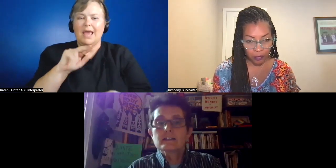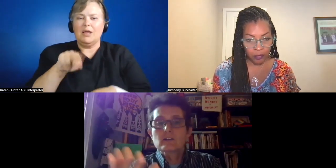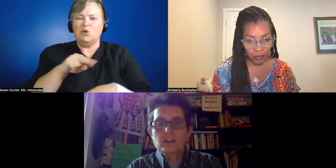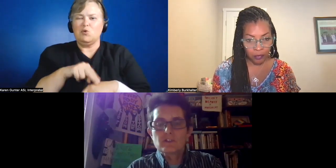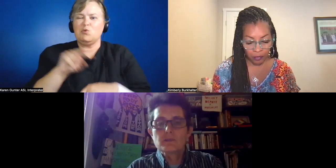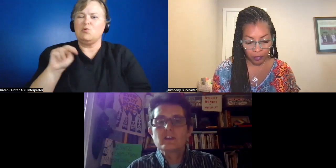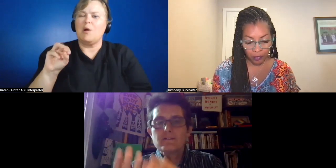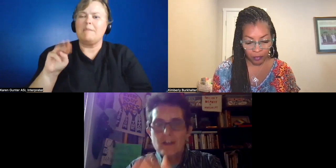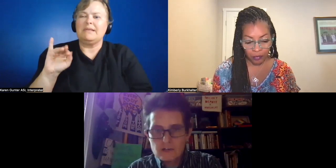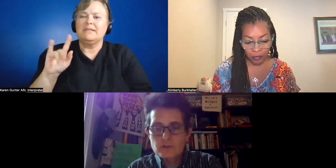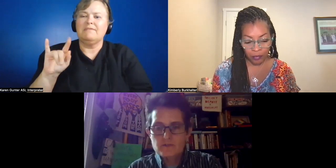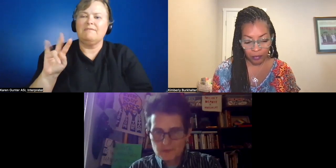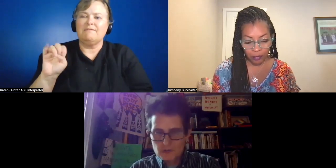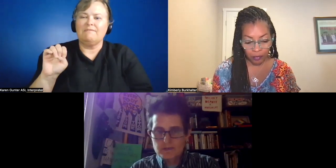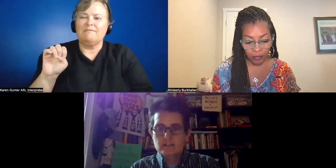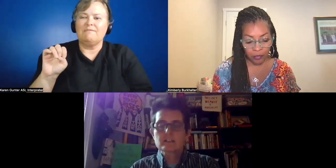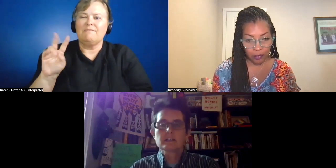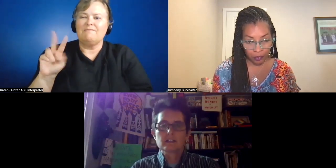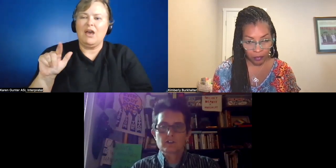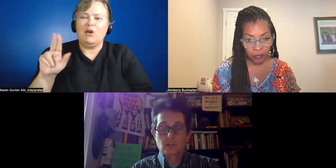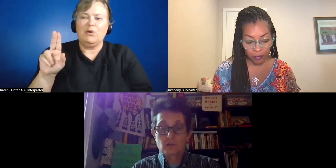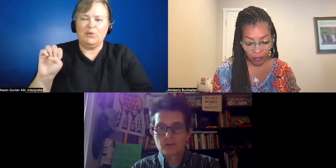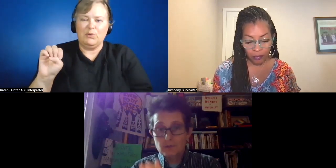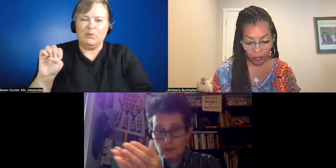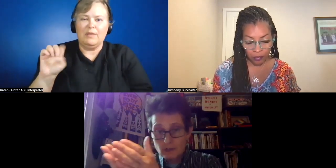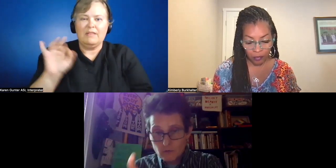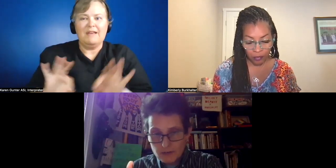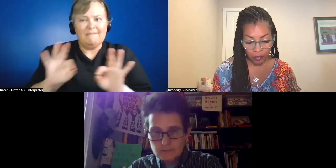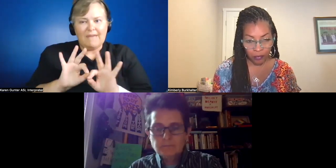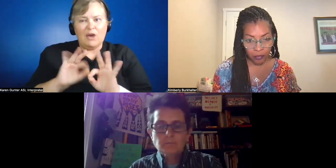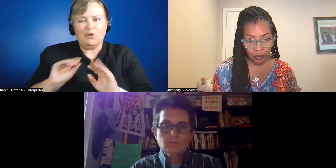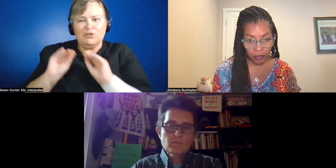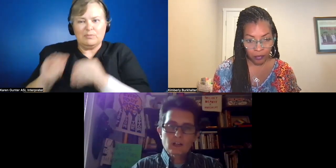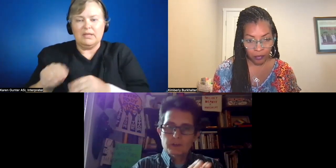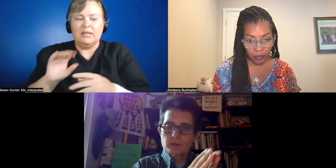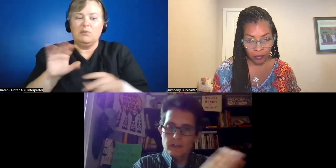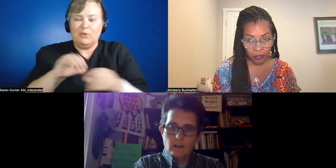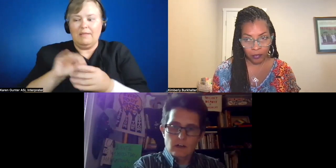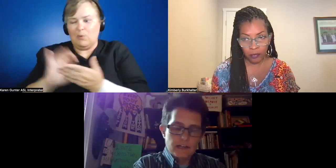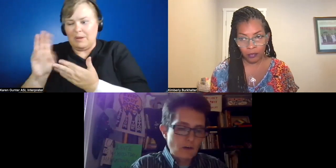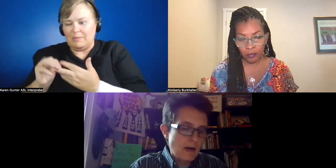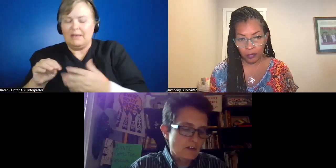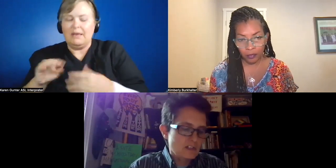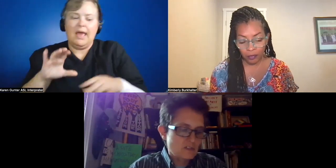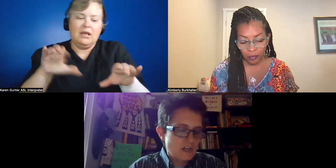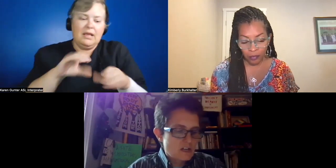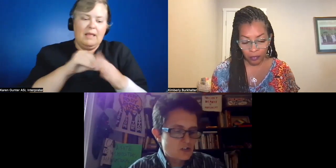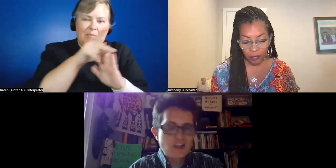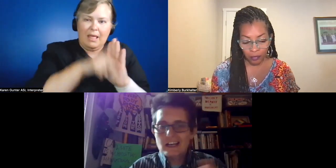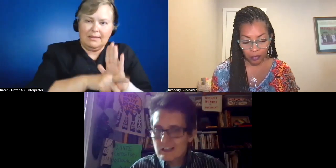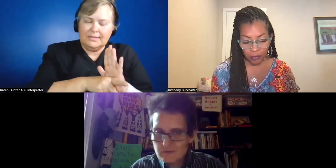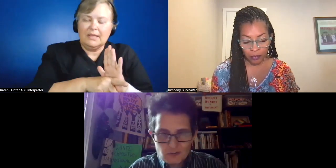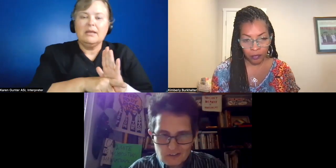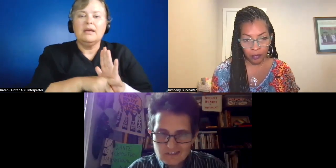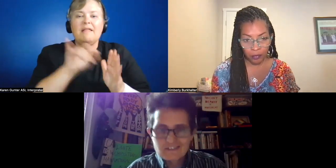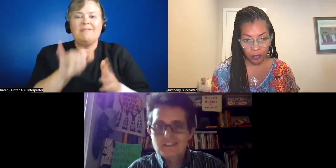that anti-racism is a value that we should be instilling in our children. We do it in our curriculum, and we do it in our policies. So